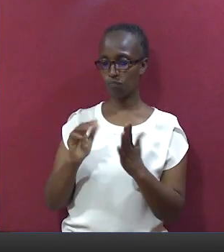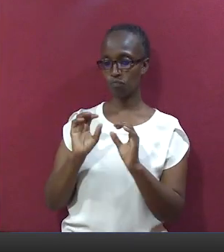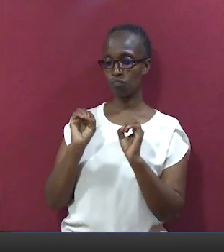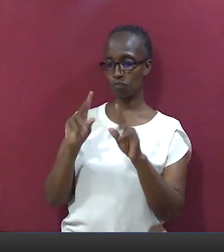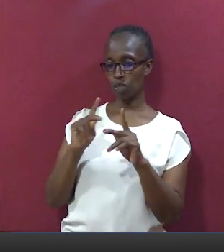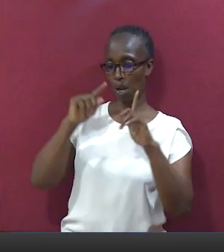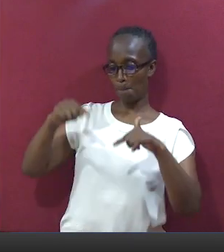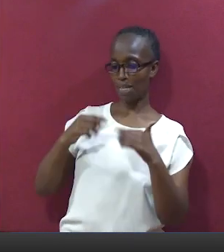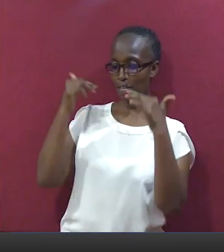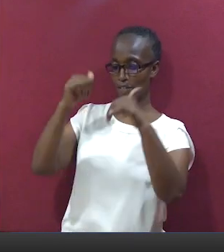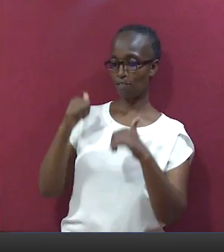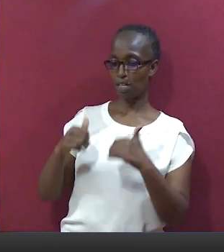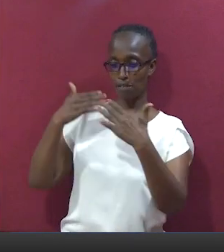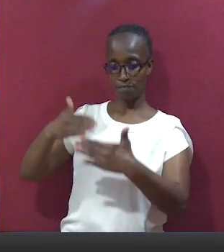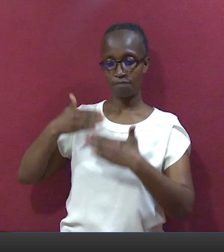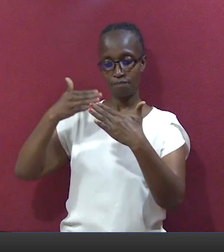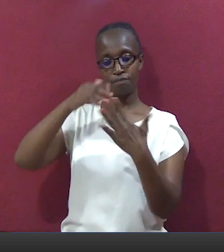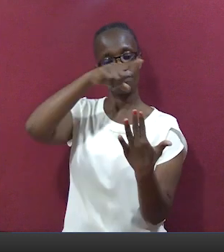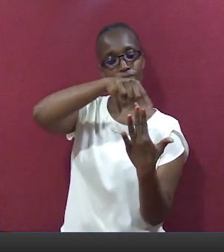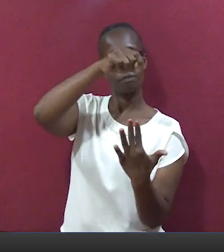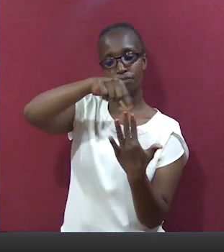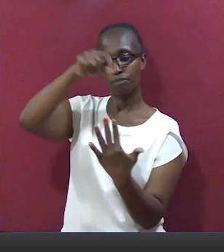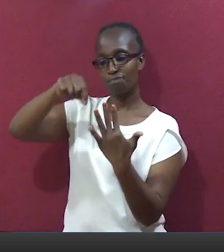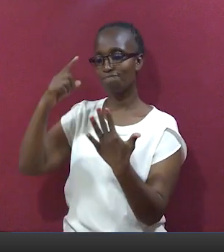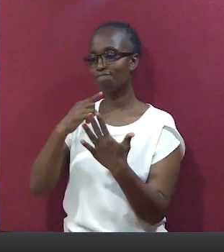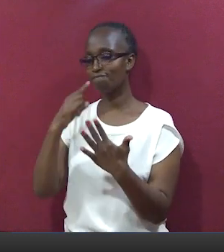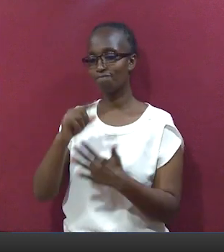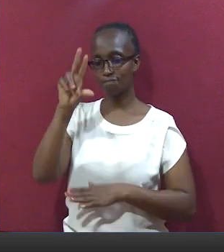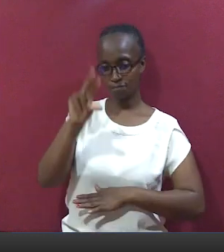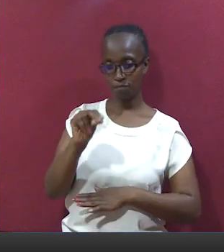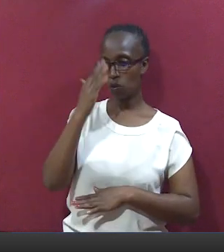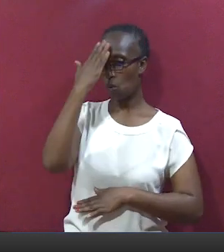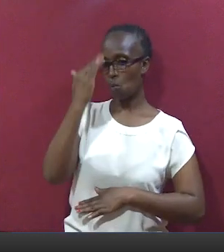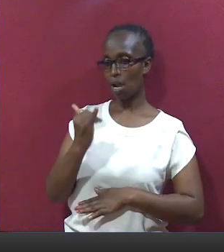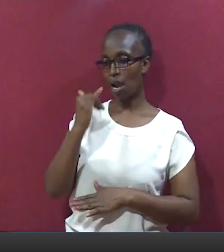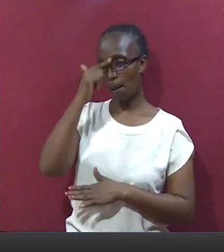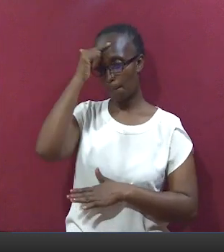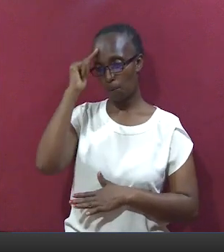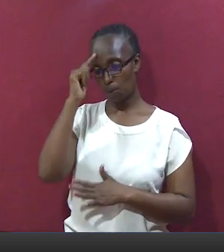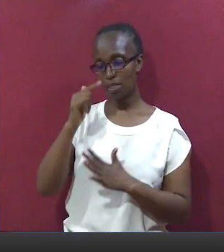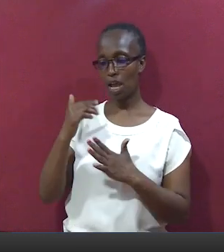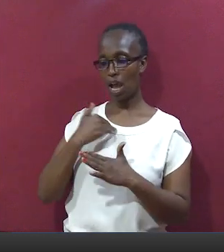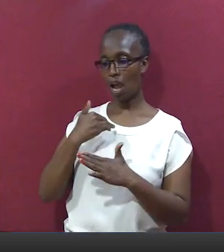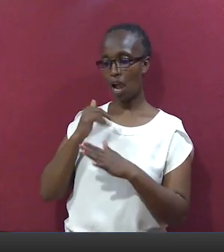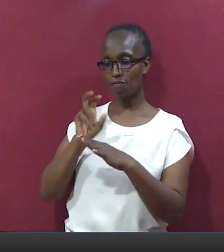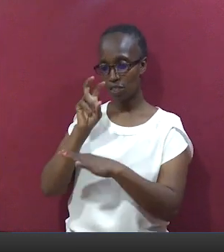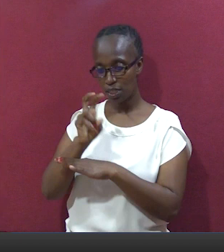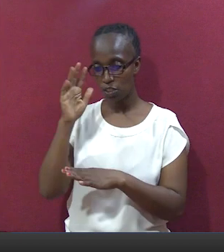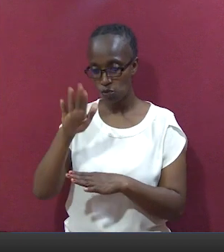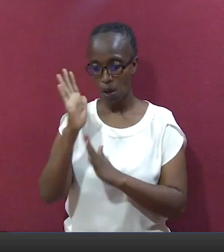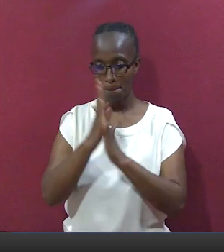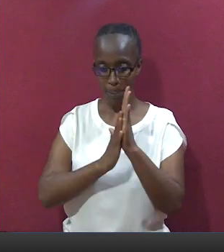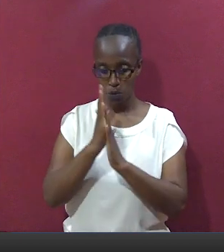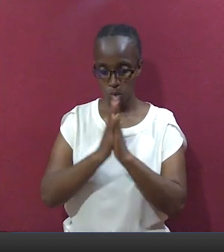options of saying no. And it is because I have seen your